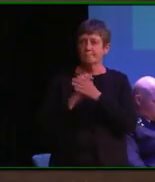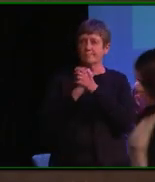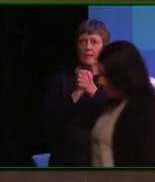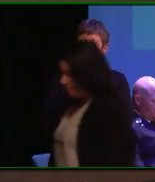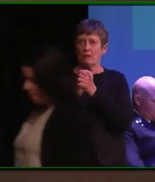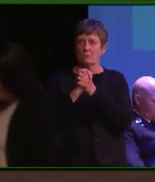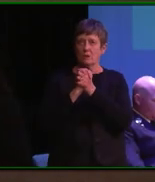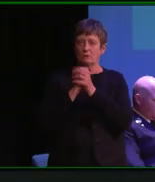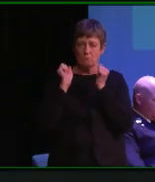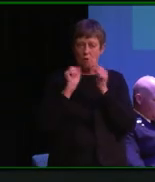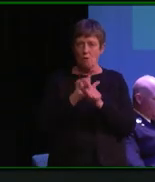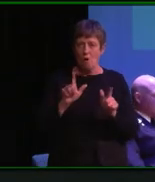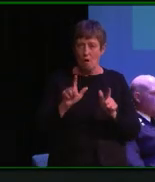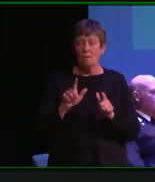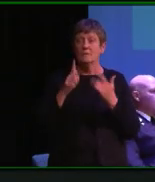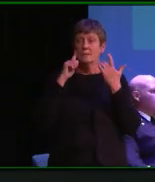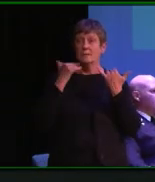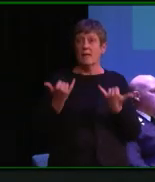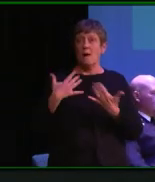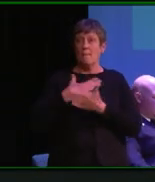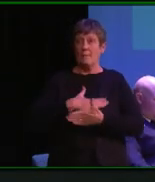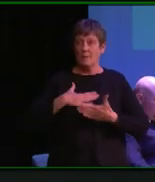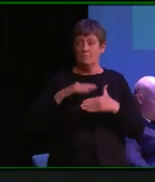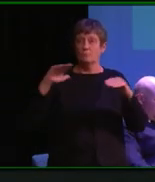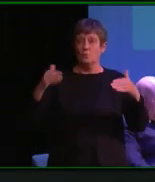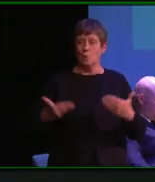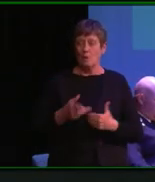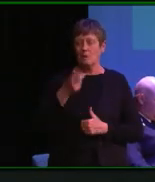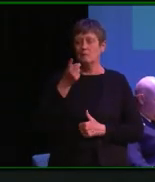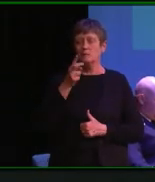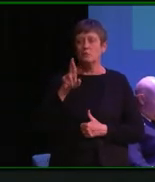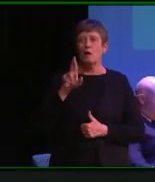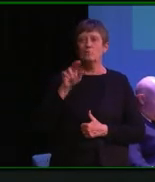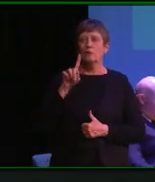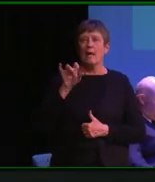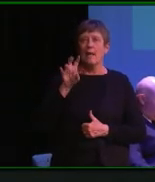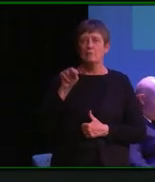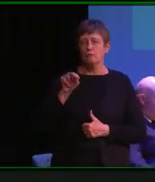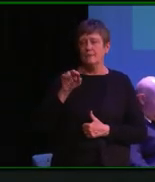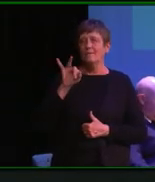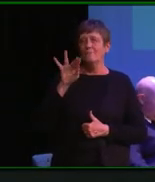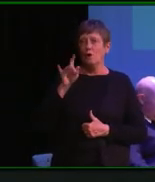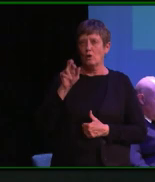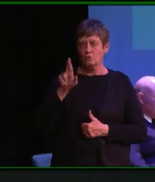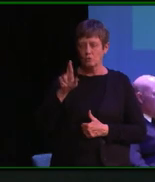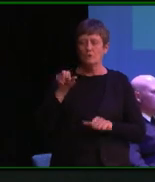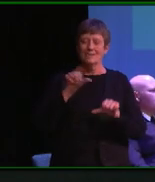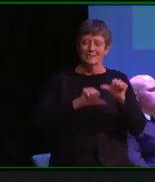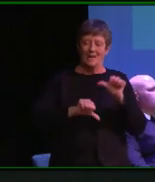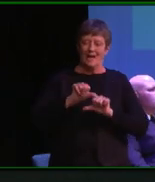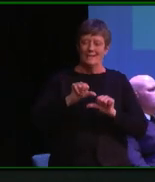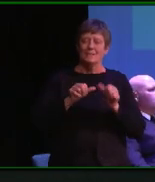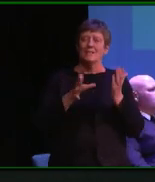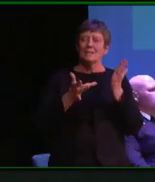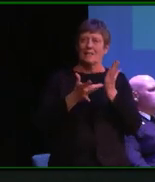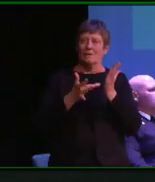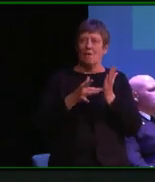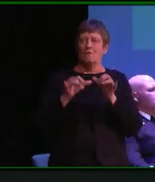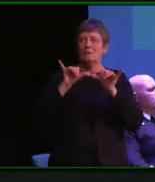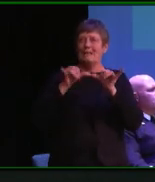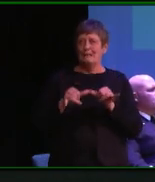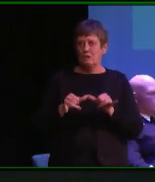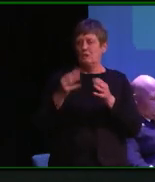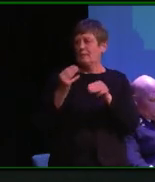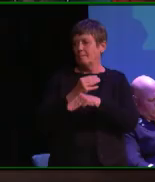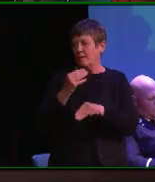Congratulations, everyone. It is now my pleasure to welcome Dr. Adrian Foster Scharf, Dean of Science, Technology, Engineering, and